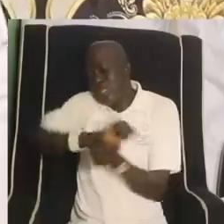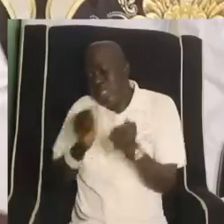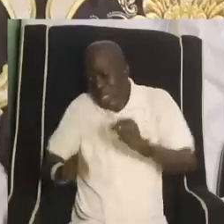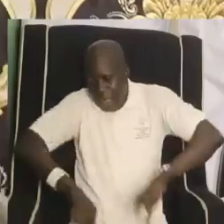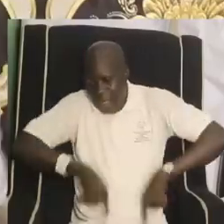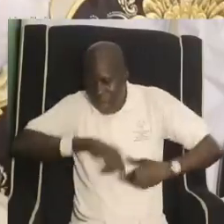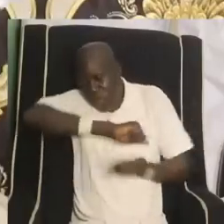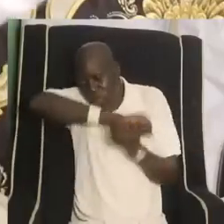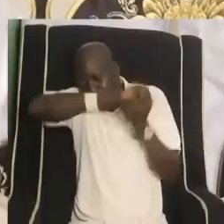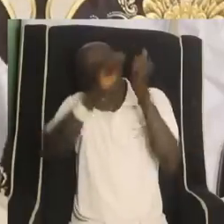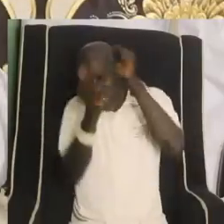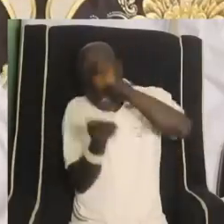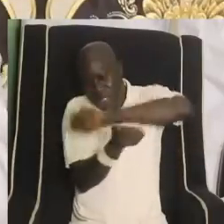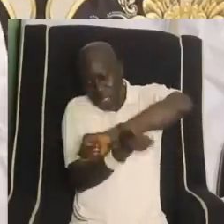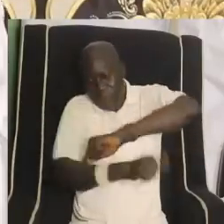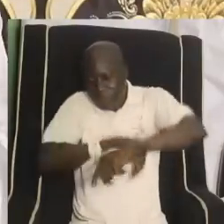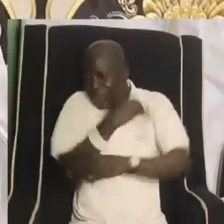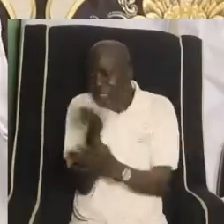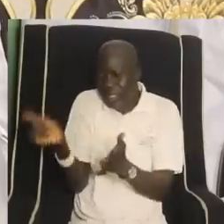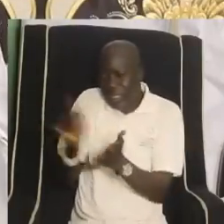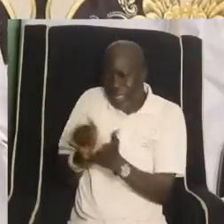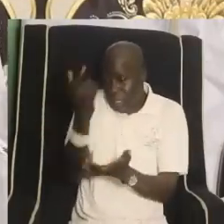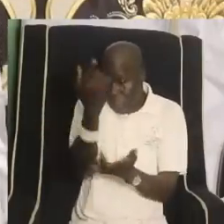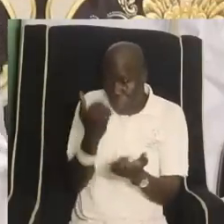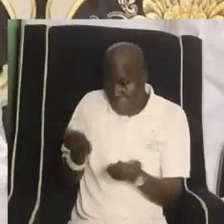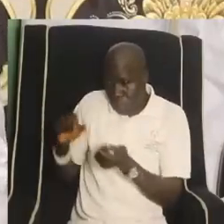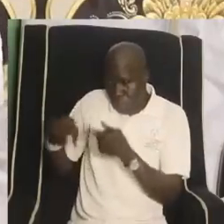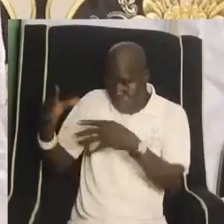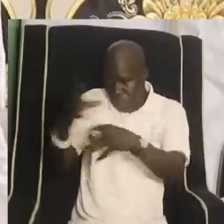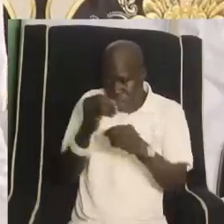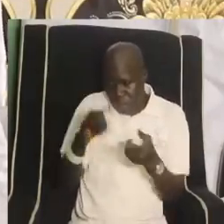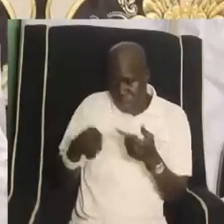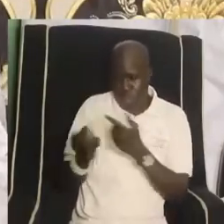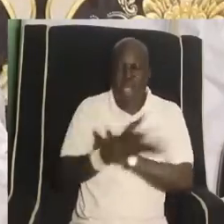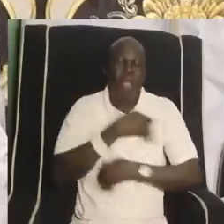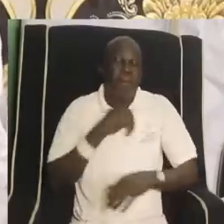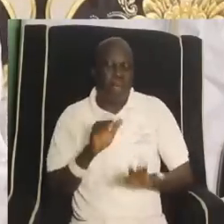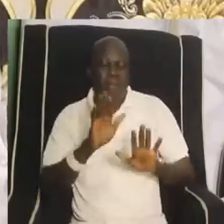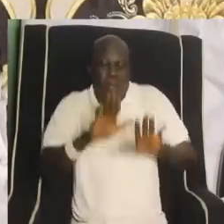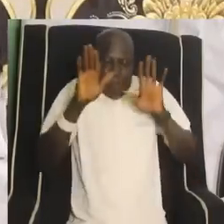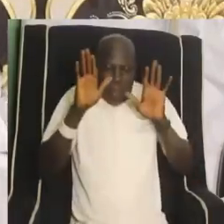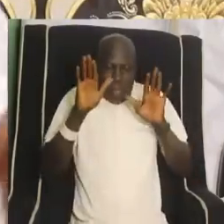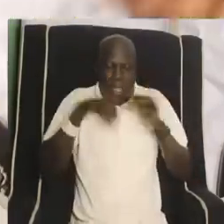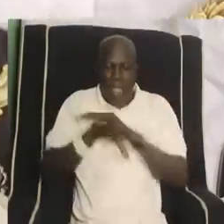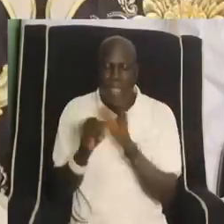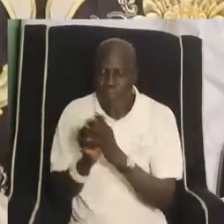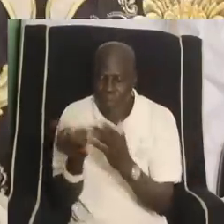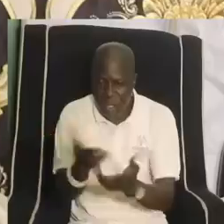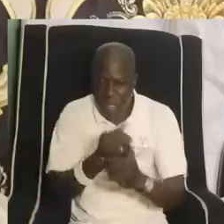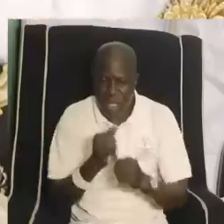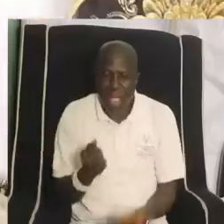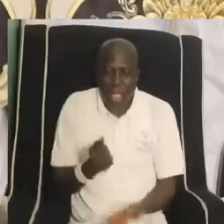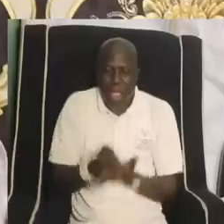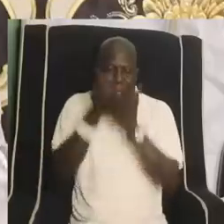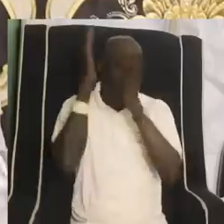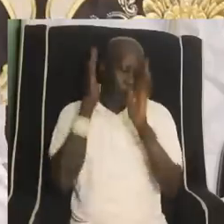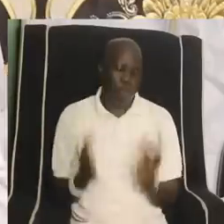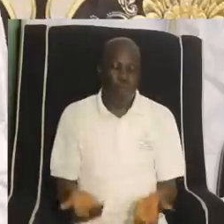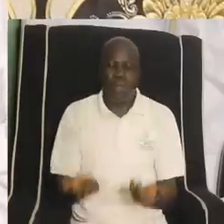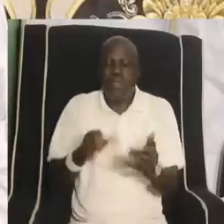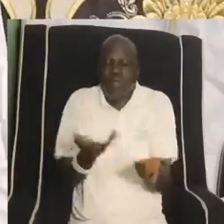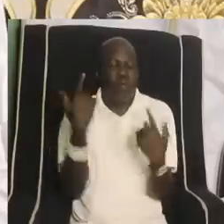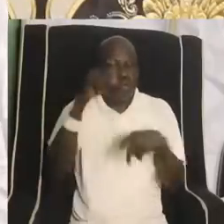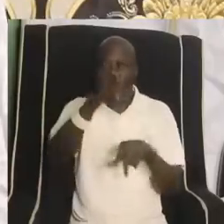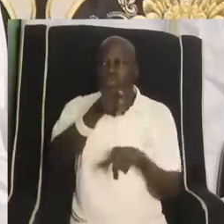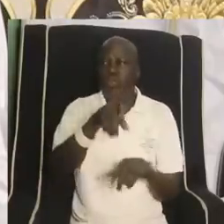That day your life will be transformed. The one who wants to receive today. By fire, by force.